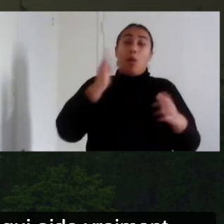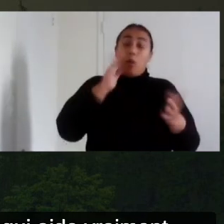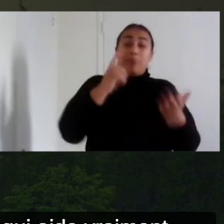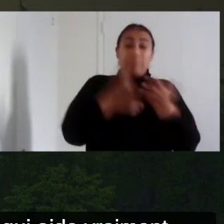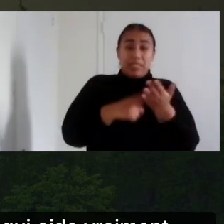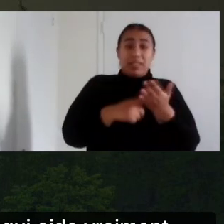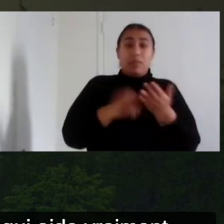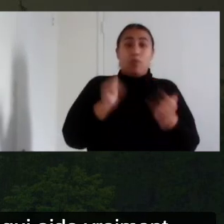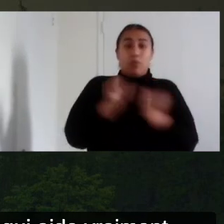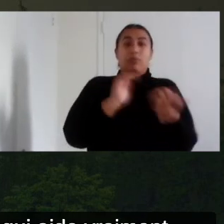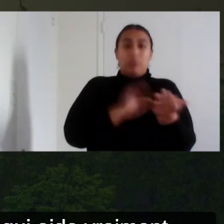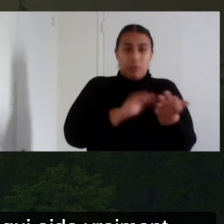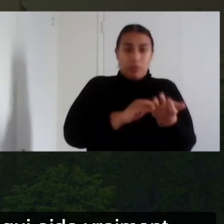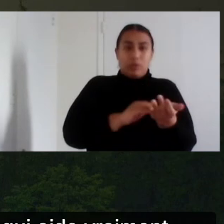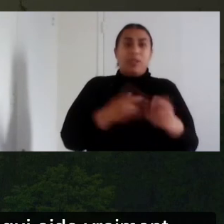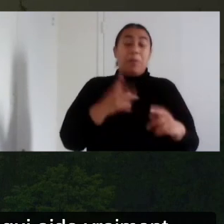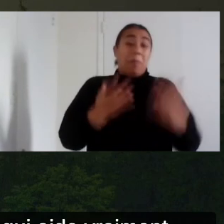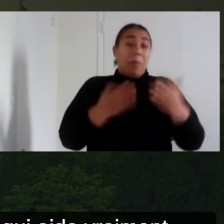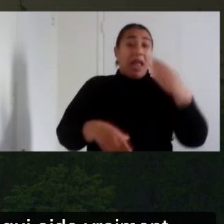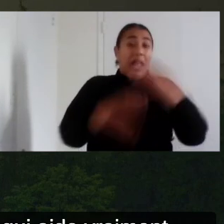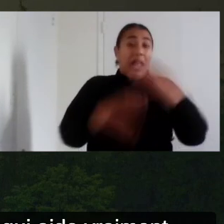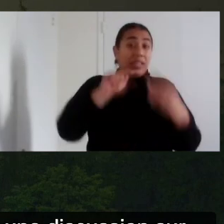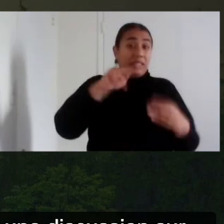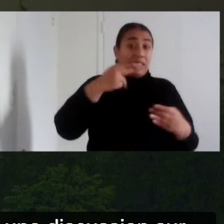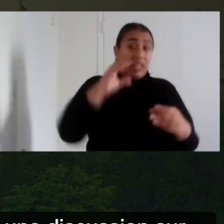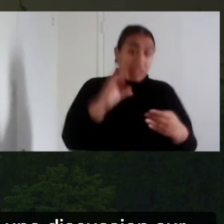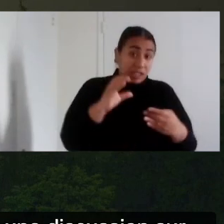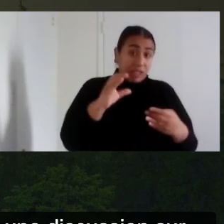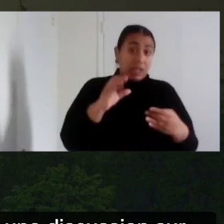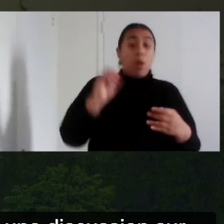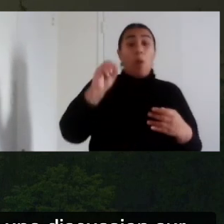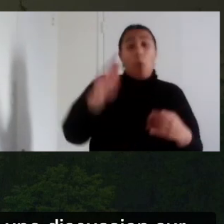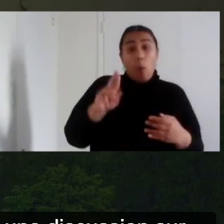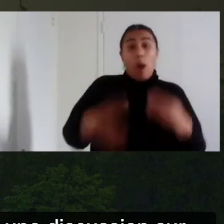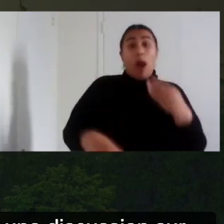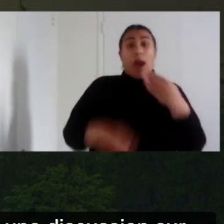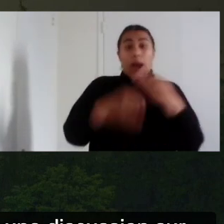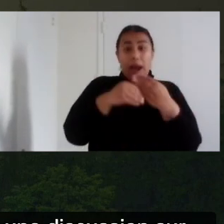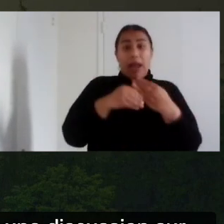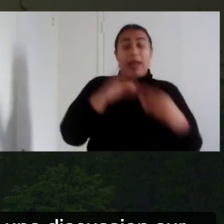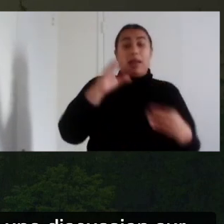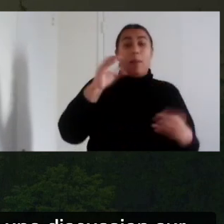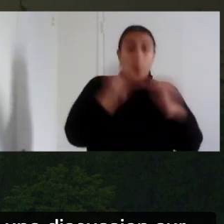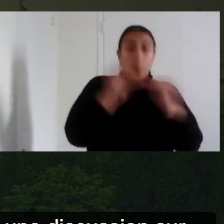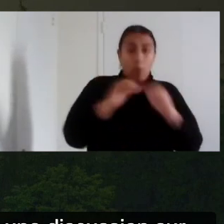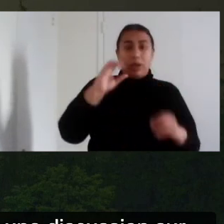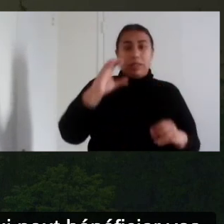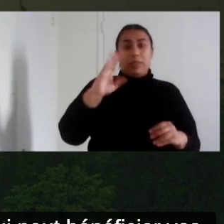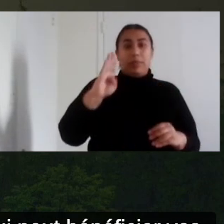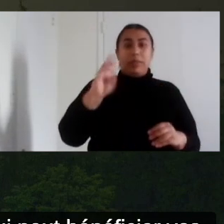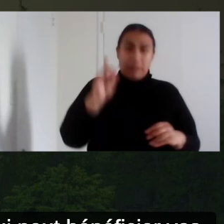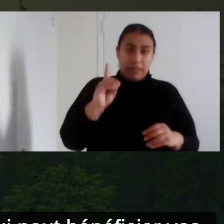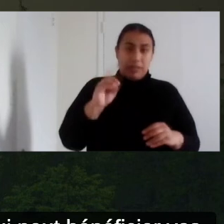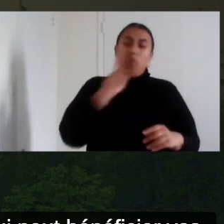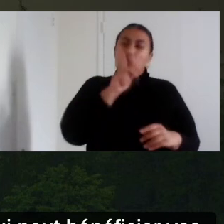strain of cannabis that's really, really helping with your pain, but the migraines are still present, well, then we have to have a discussion as to a potential addition of a different strain